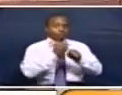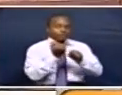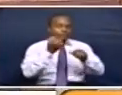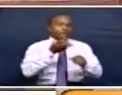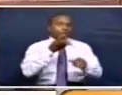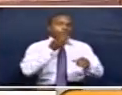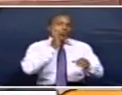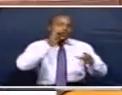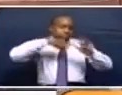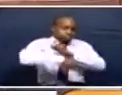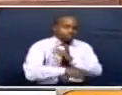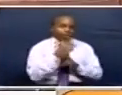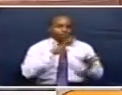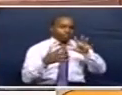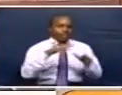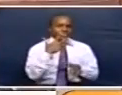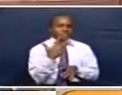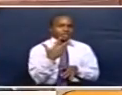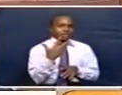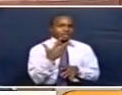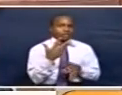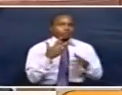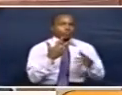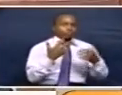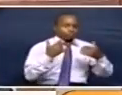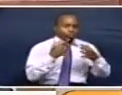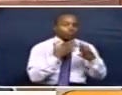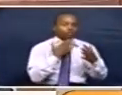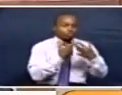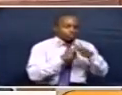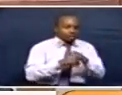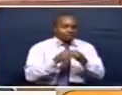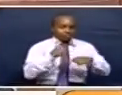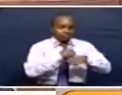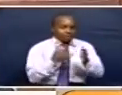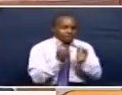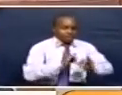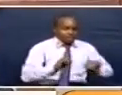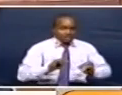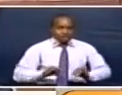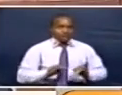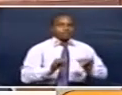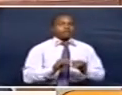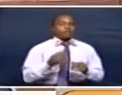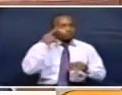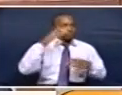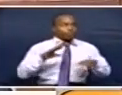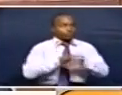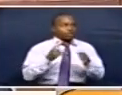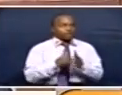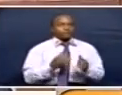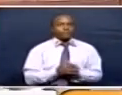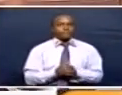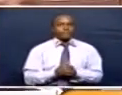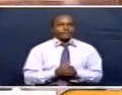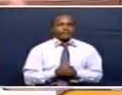now we want to start, you know, refining the water, cleaning the water up, and putting into the existing pipeline so that people can get water.